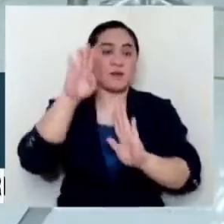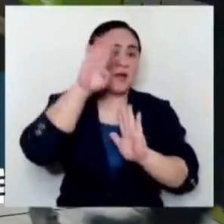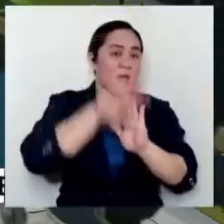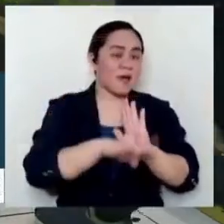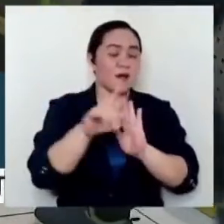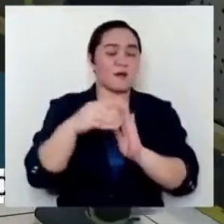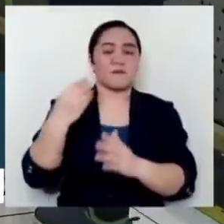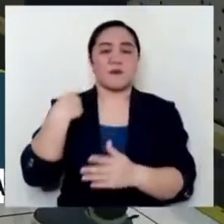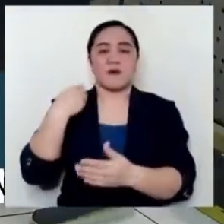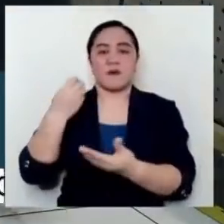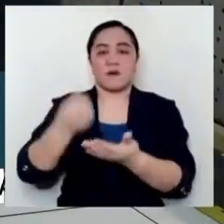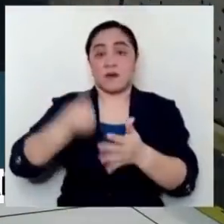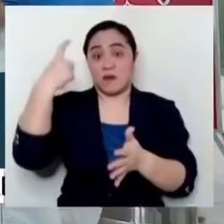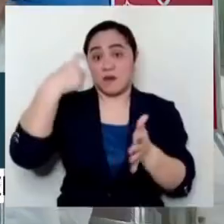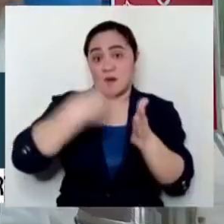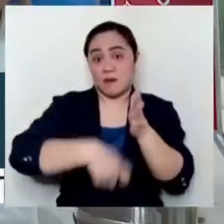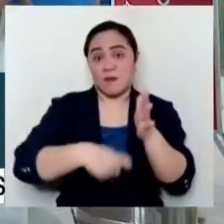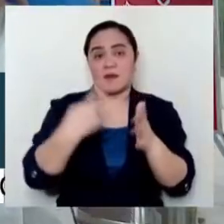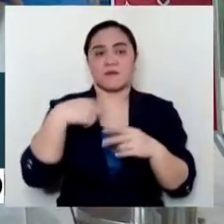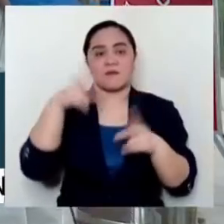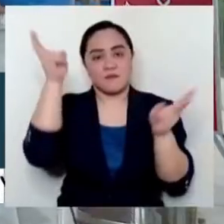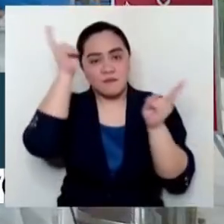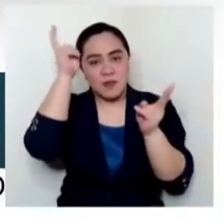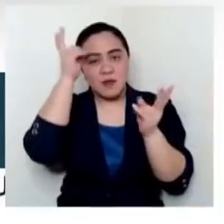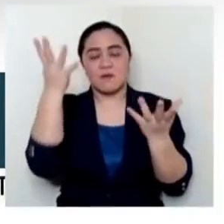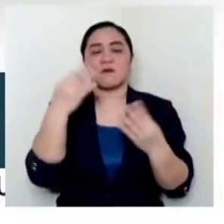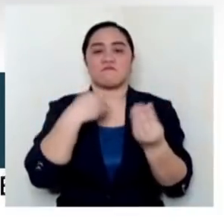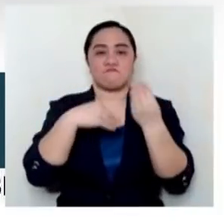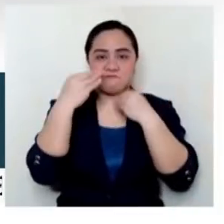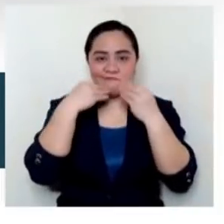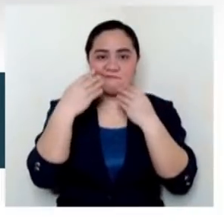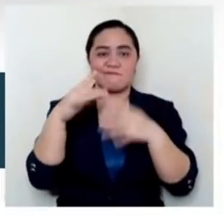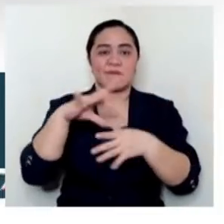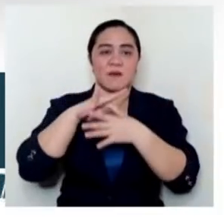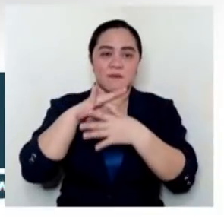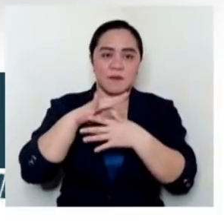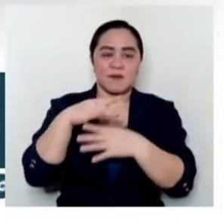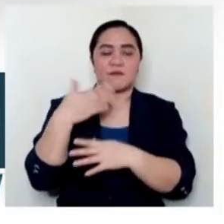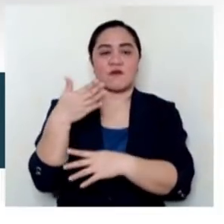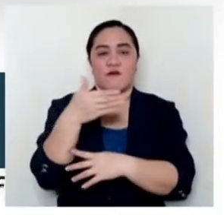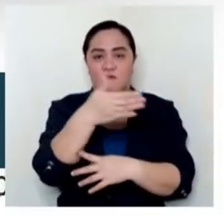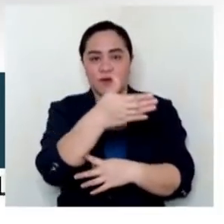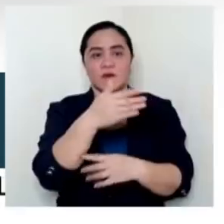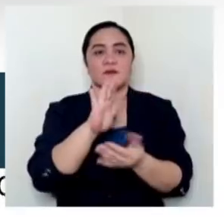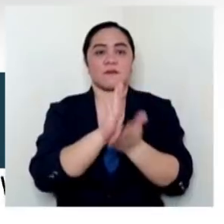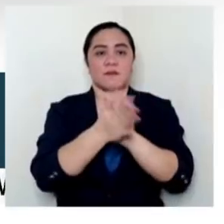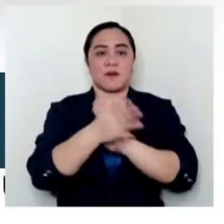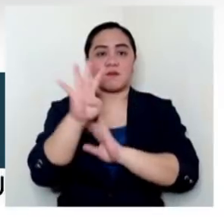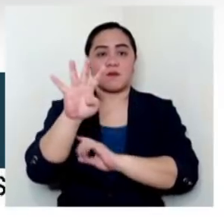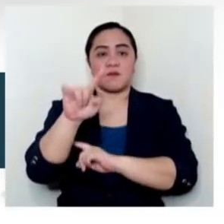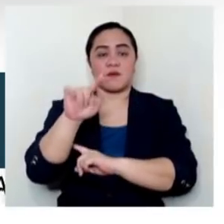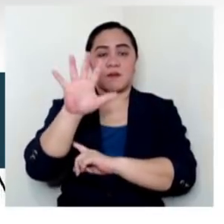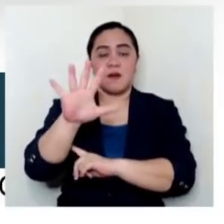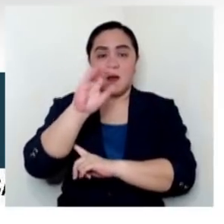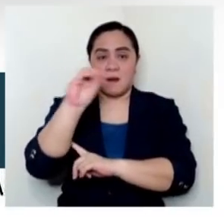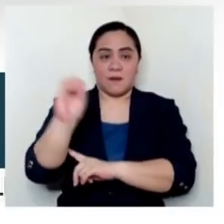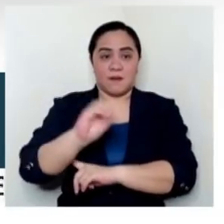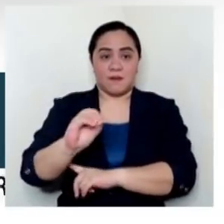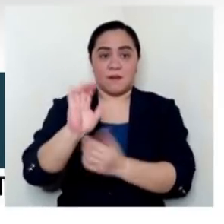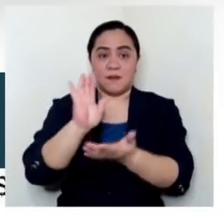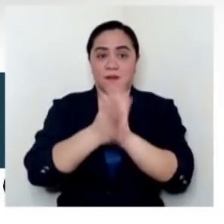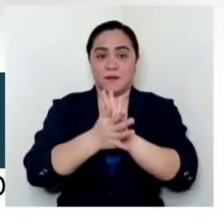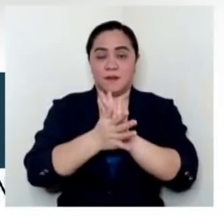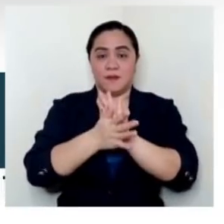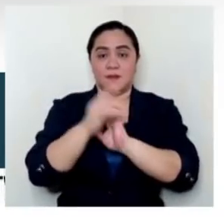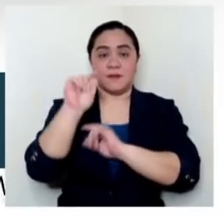lower increments in meat and fish prices. November's figure brings average inflation to 4.5%, which is still above government's